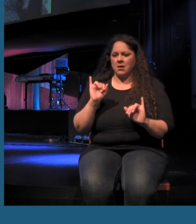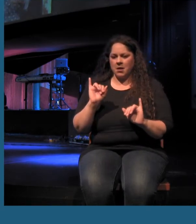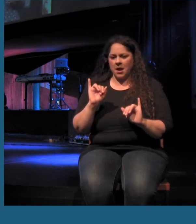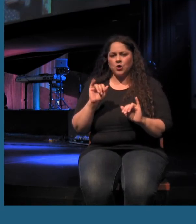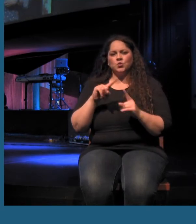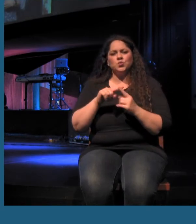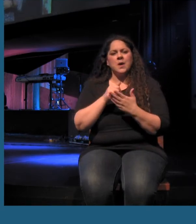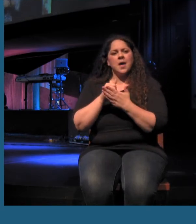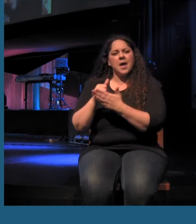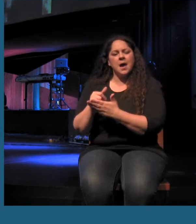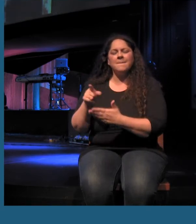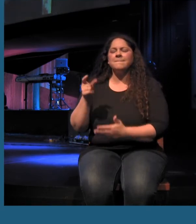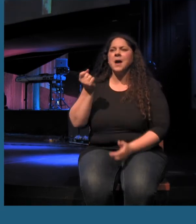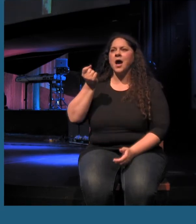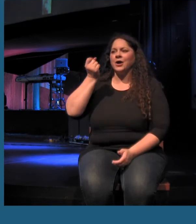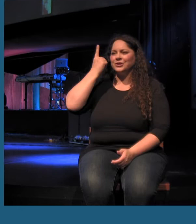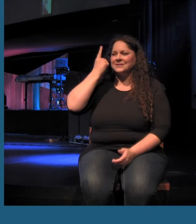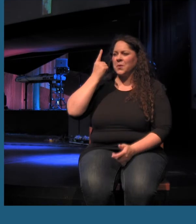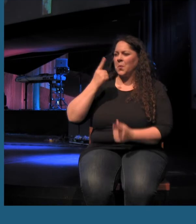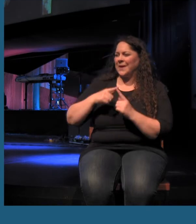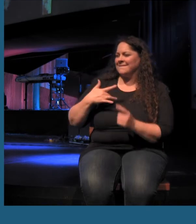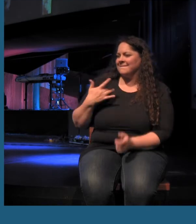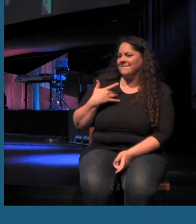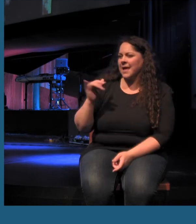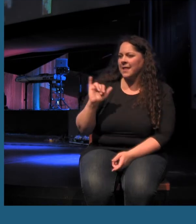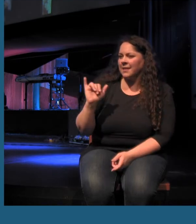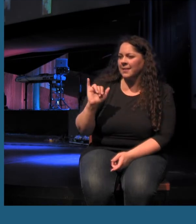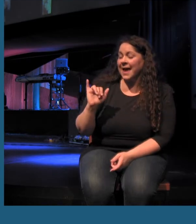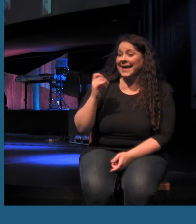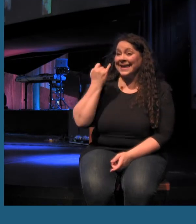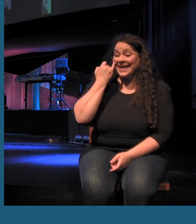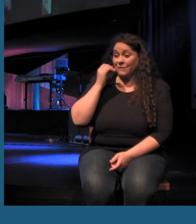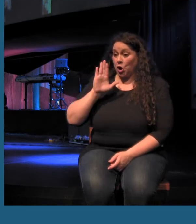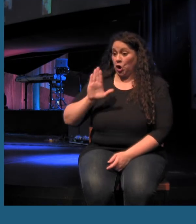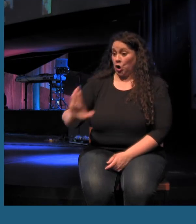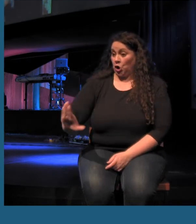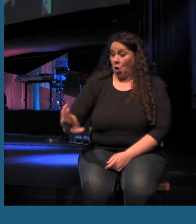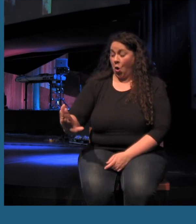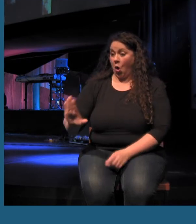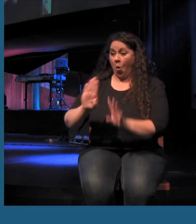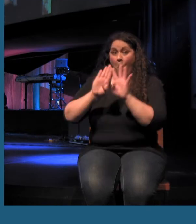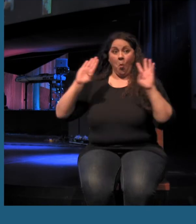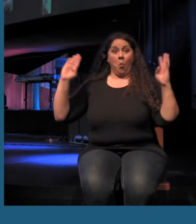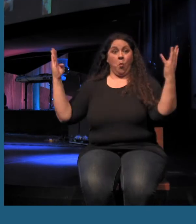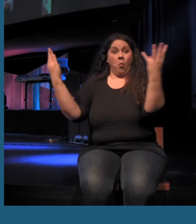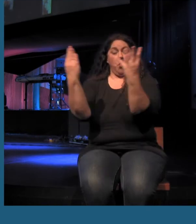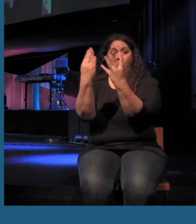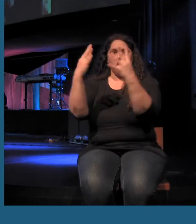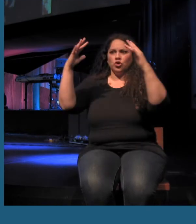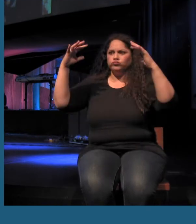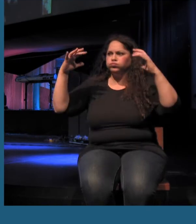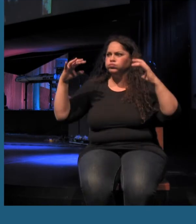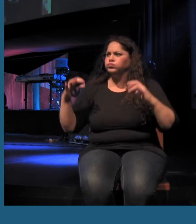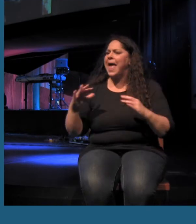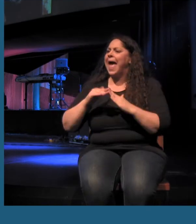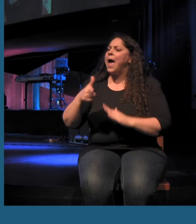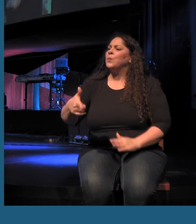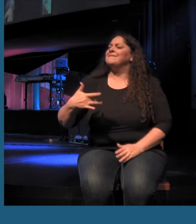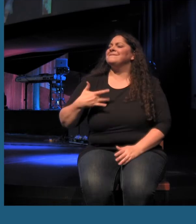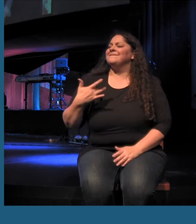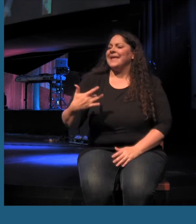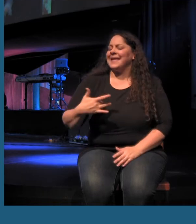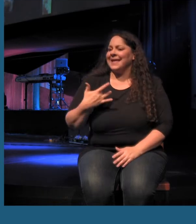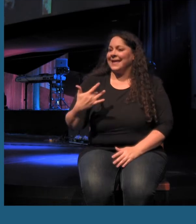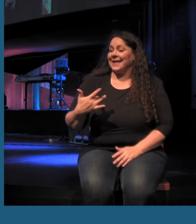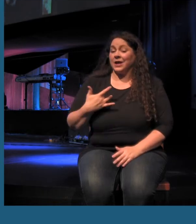it's like, what it would feel like if the walls of your city are broken down. So the king understood that. The king knew it. A city